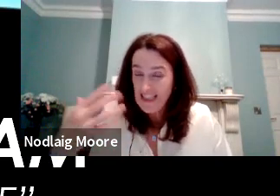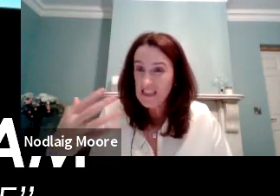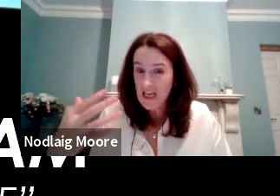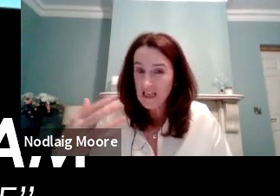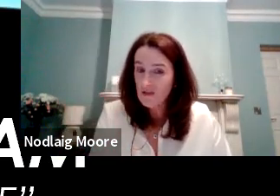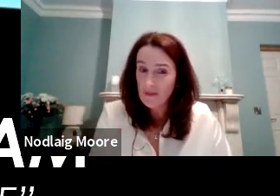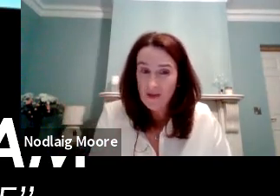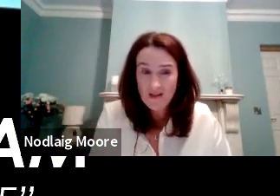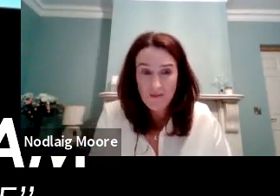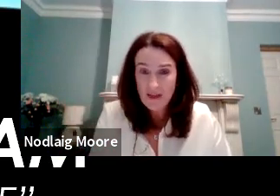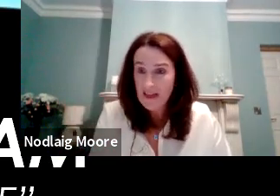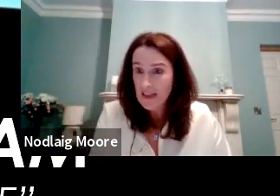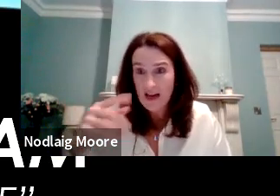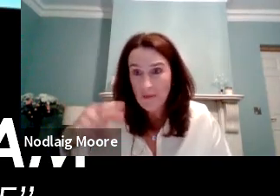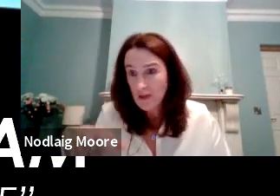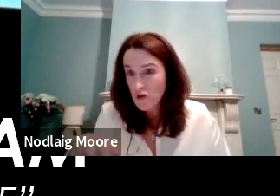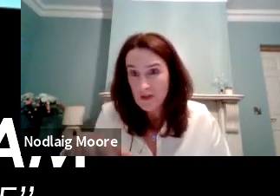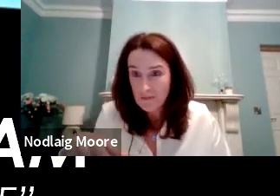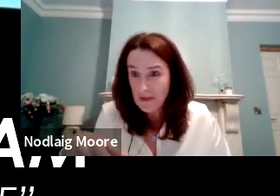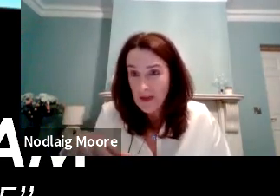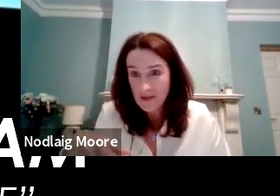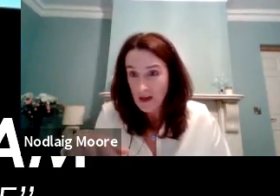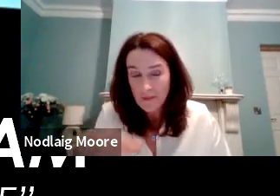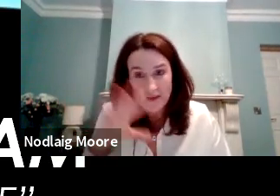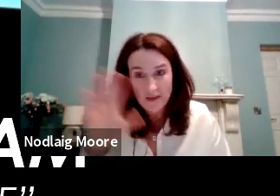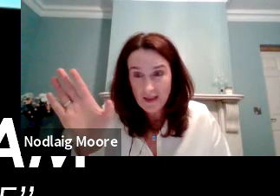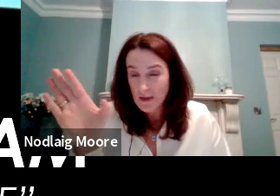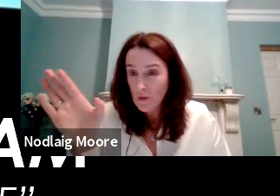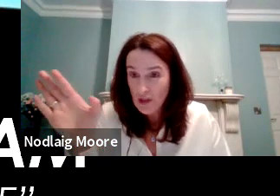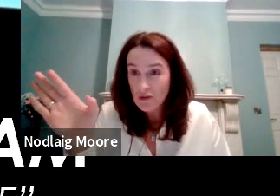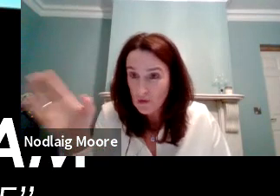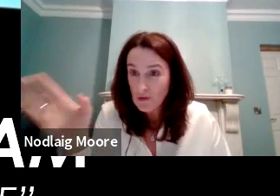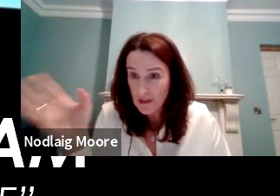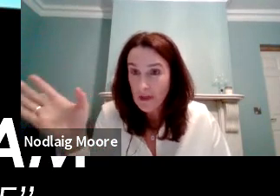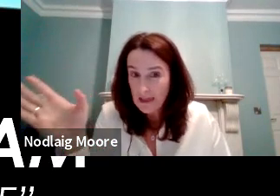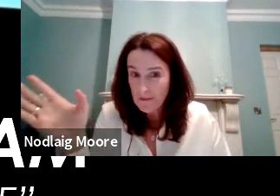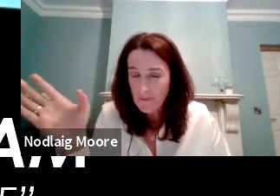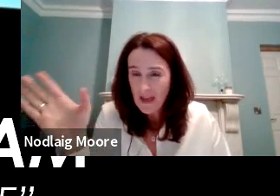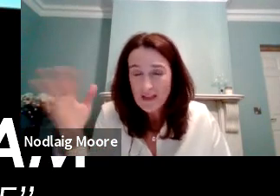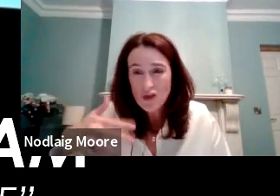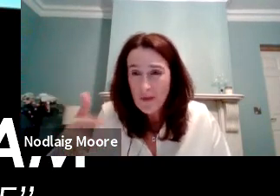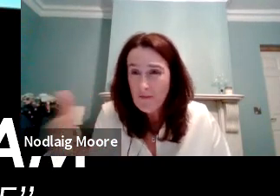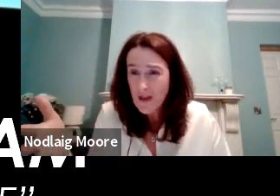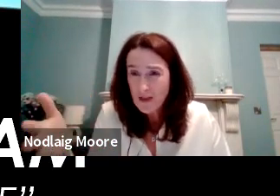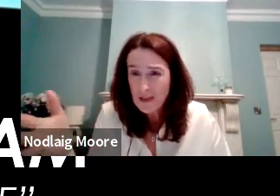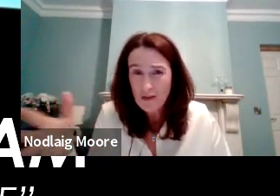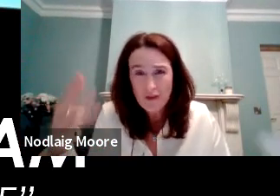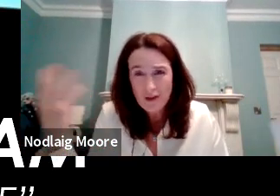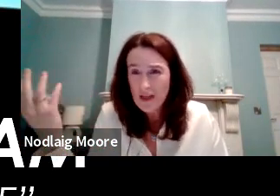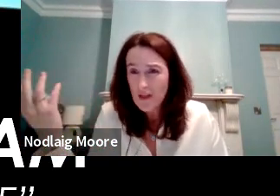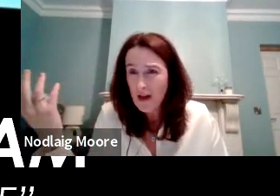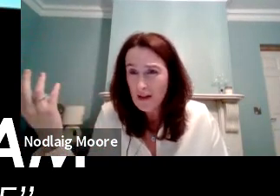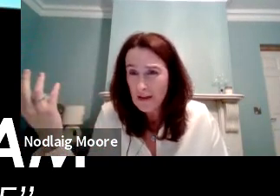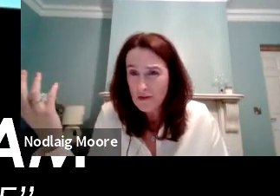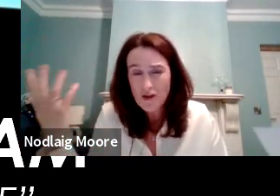in this state. So there better not be any alarming, troublesome emails there, because it's only going to go downhill. So she may find herself